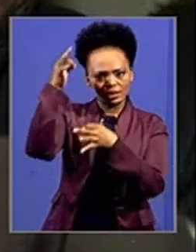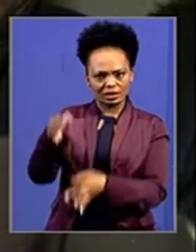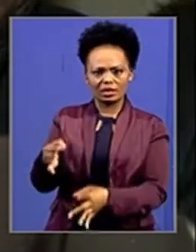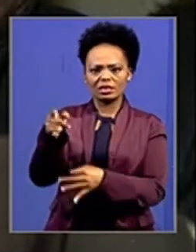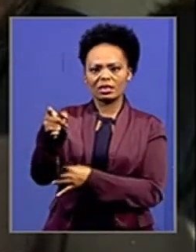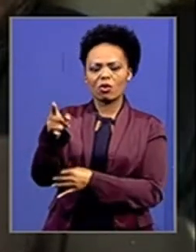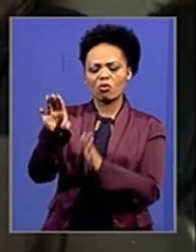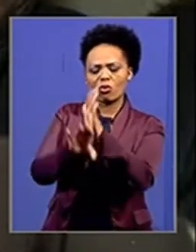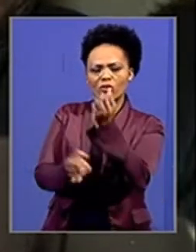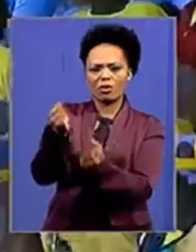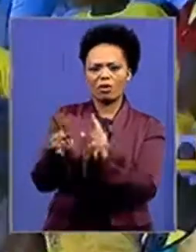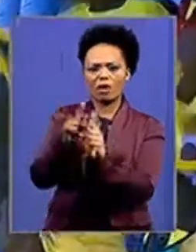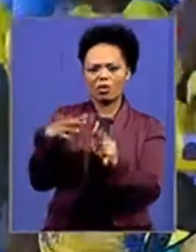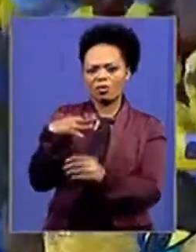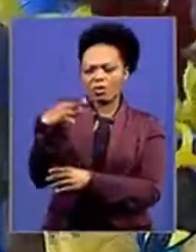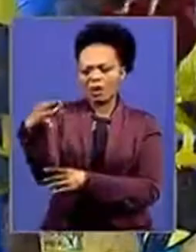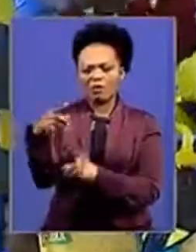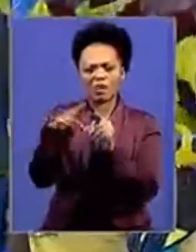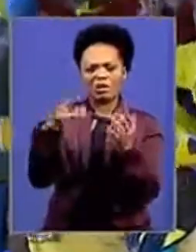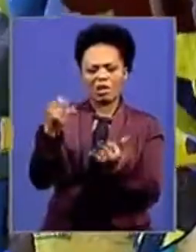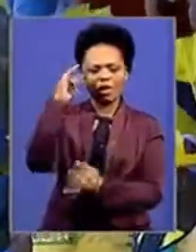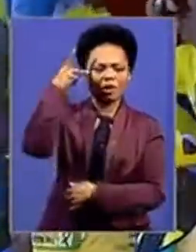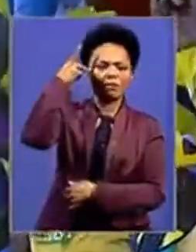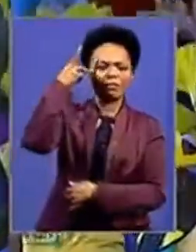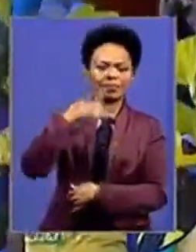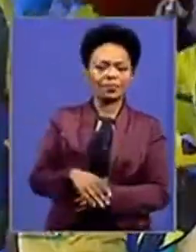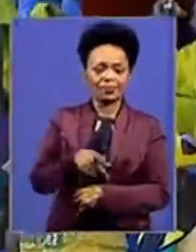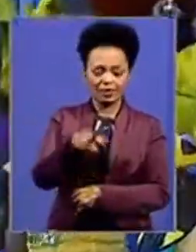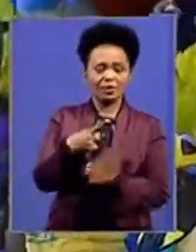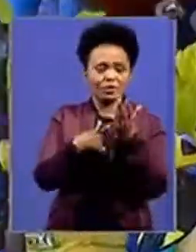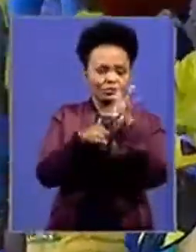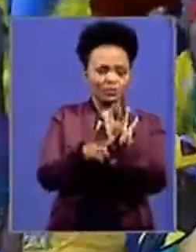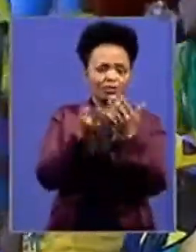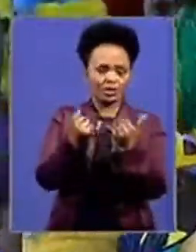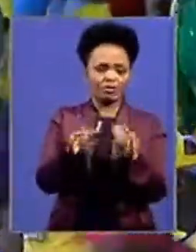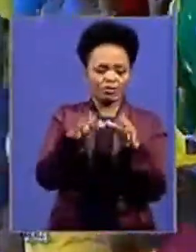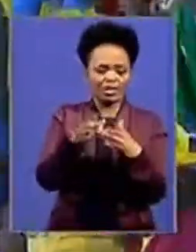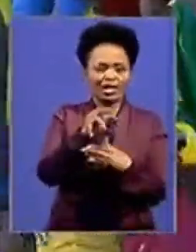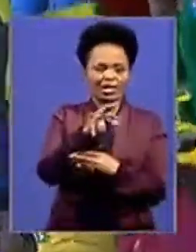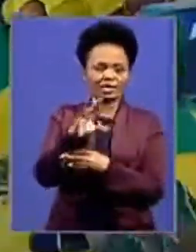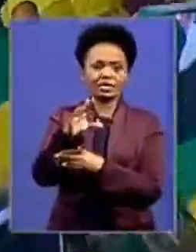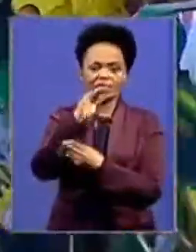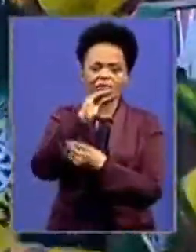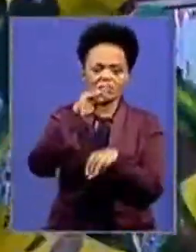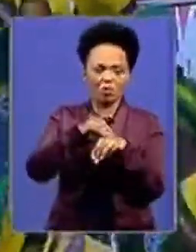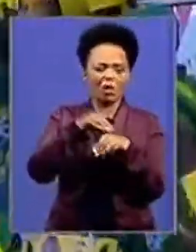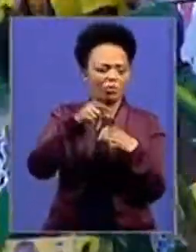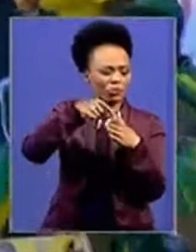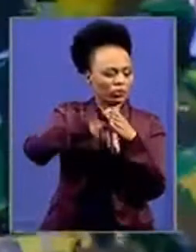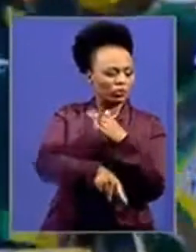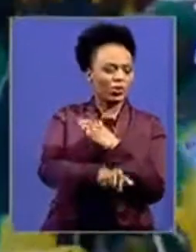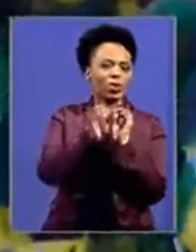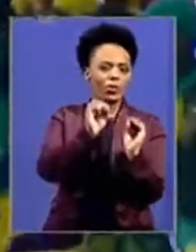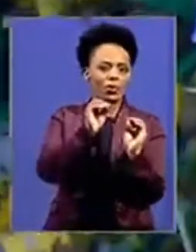but later we changed our mind. Bangwe ba re se ke sesupo sa gore mokgatlho wa aparetswe ke mathata. Ka fa go jelengwe mmatlisisi